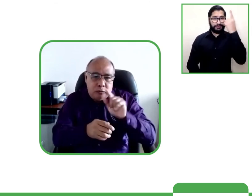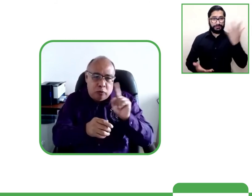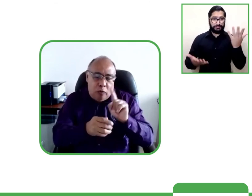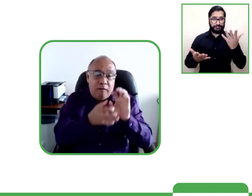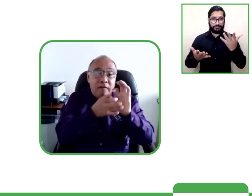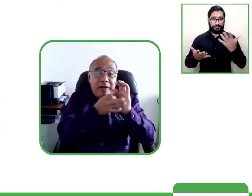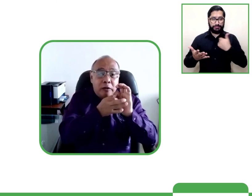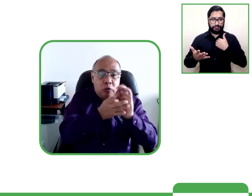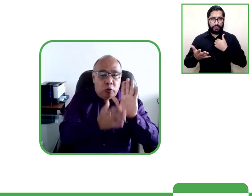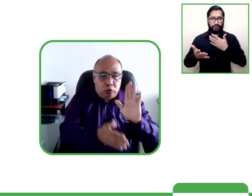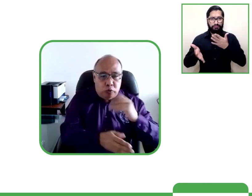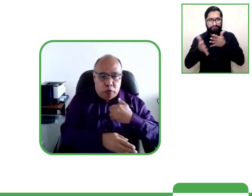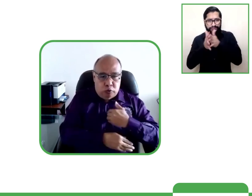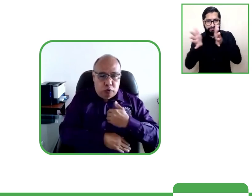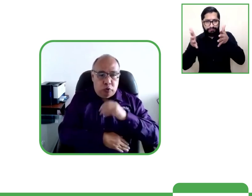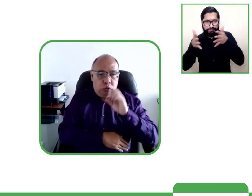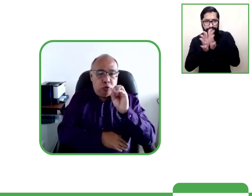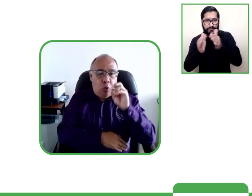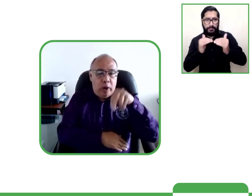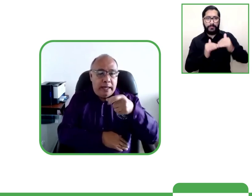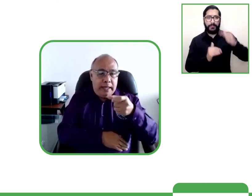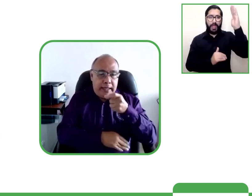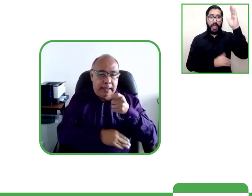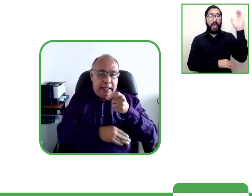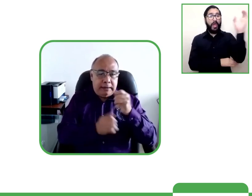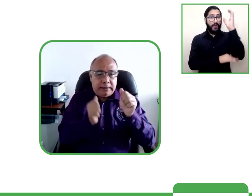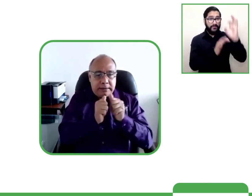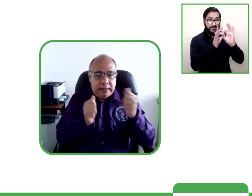to clarify, FENASCOL